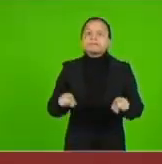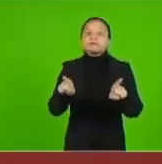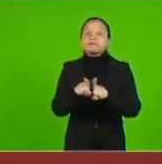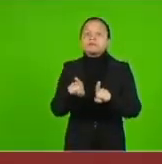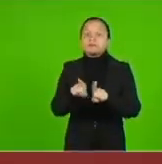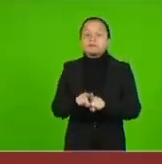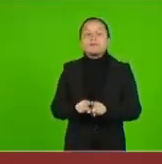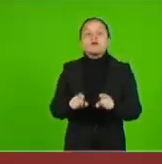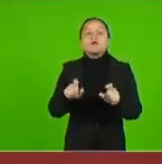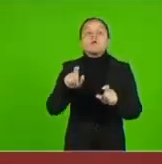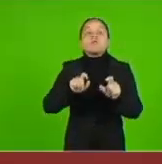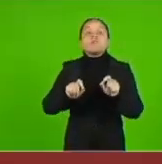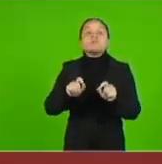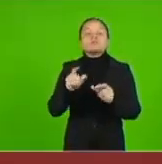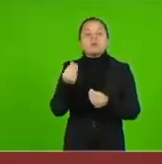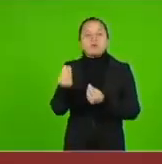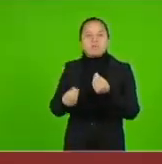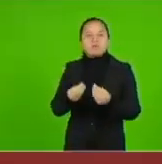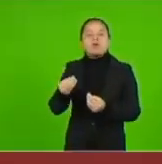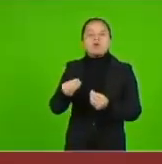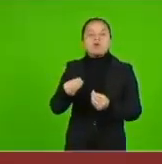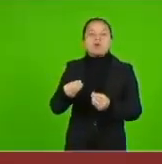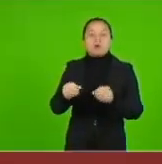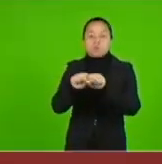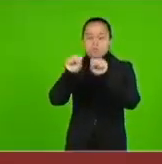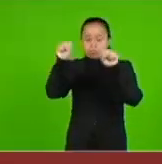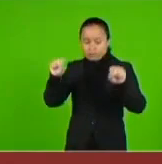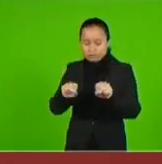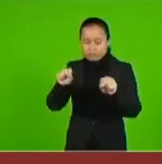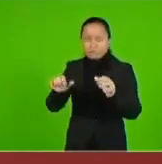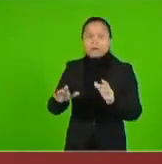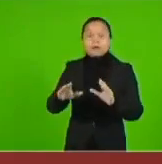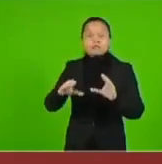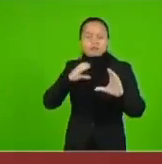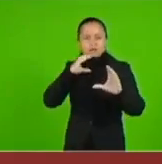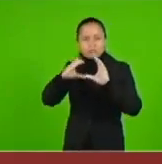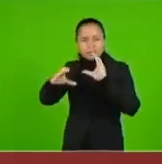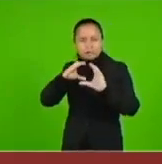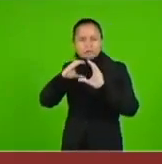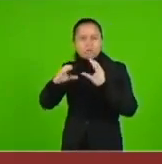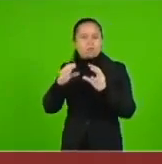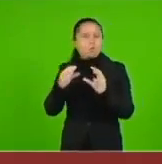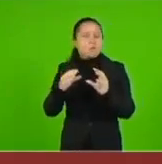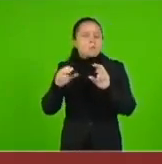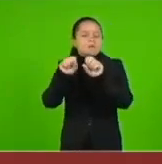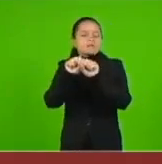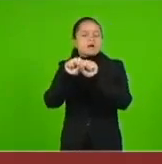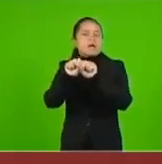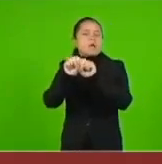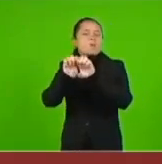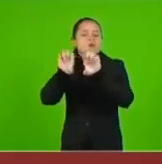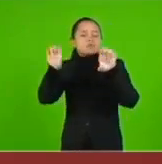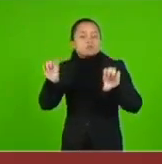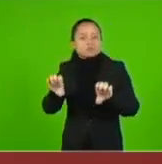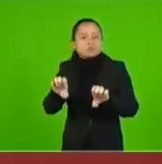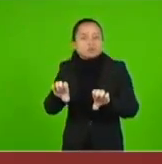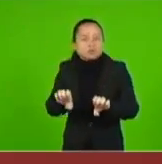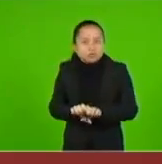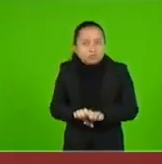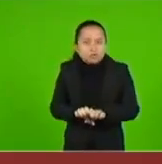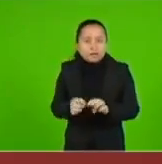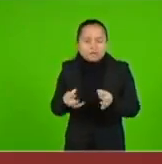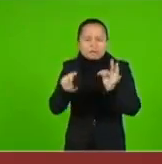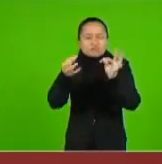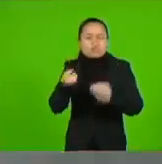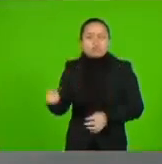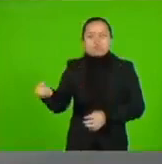The system of communication of the Maranatha Christian Church is a structure that is amongst the most modern